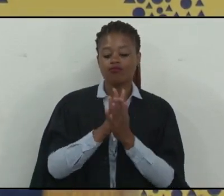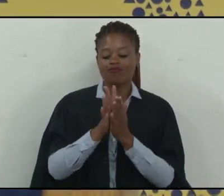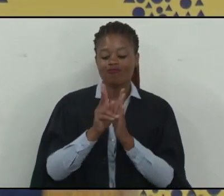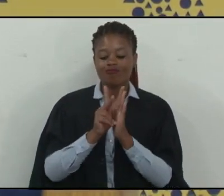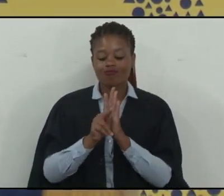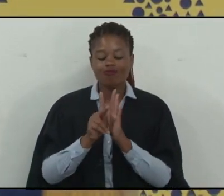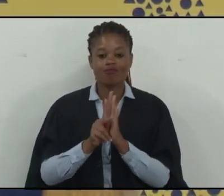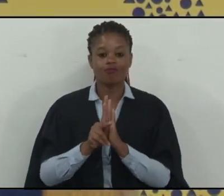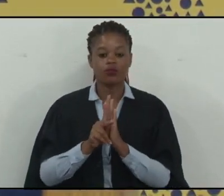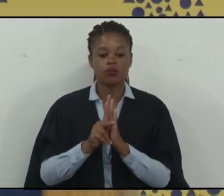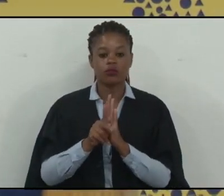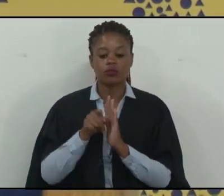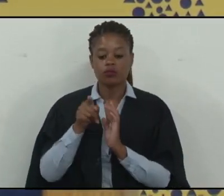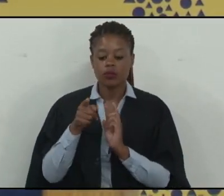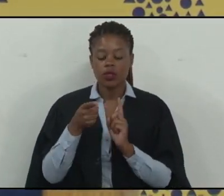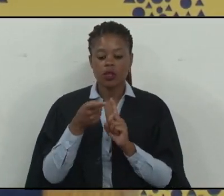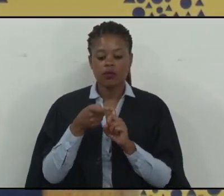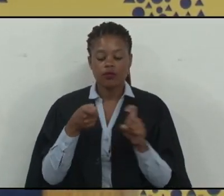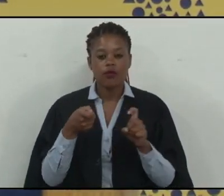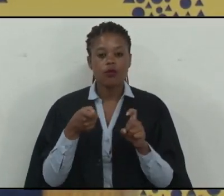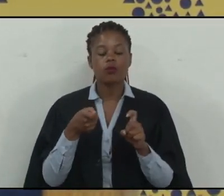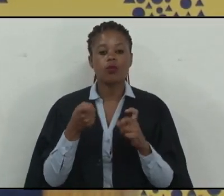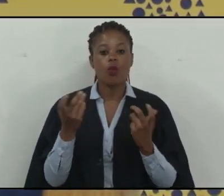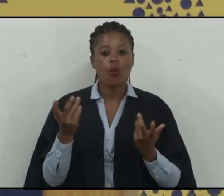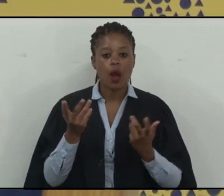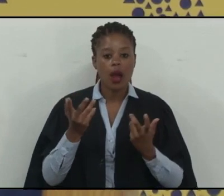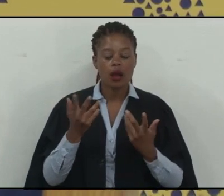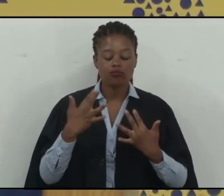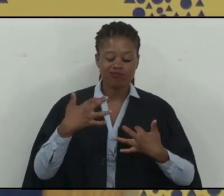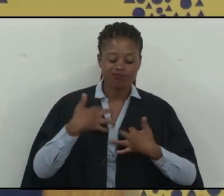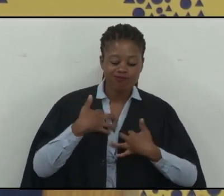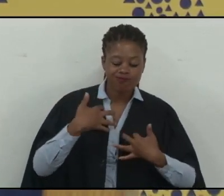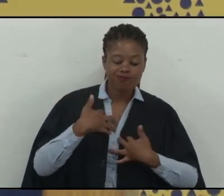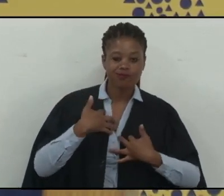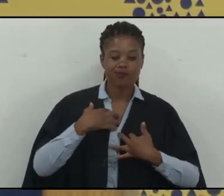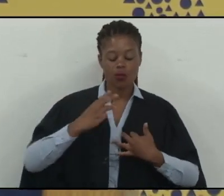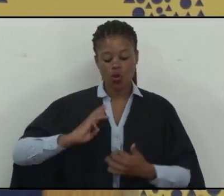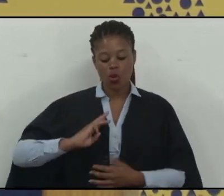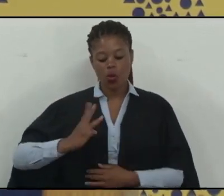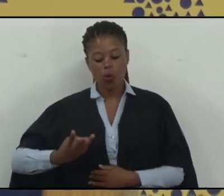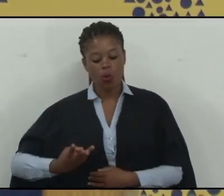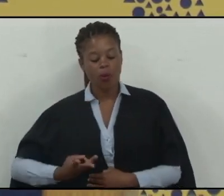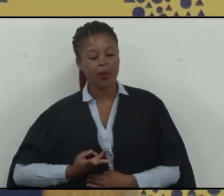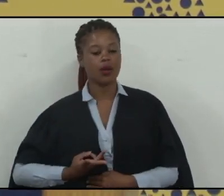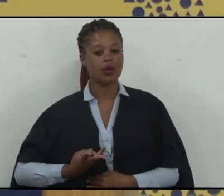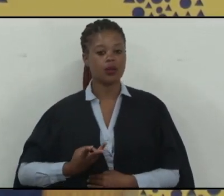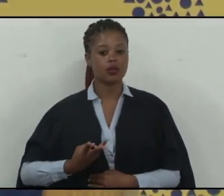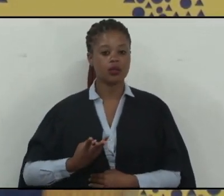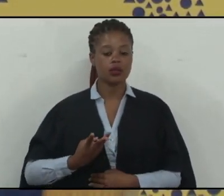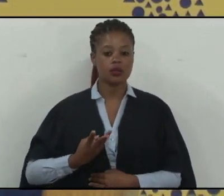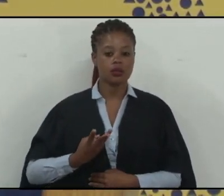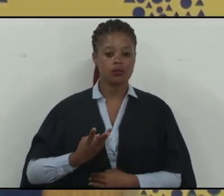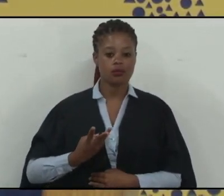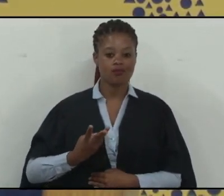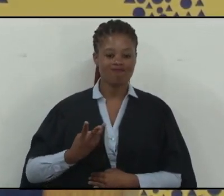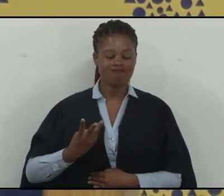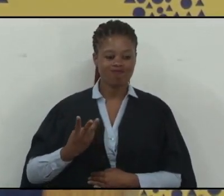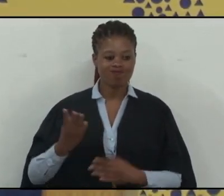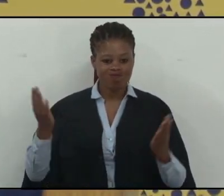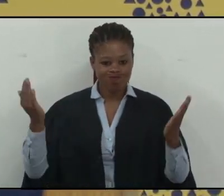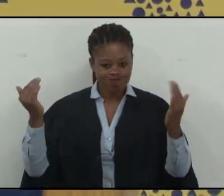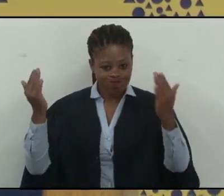this call is from concerned women from Soweto, calling on all